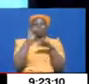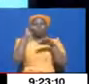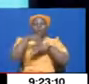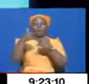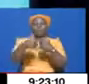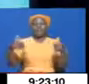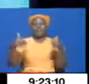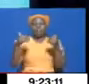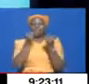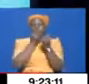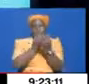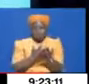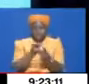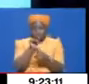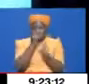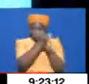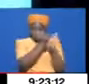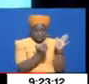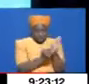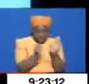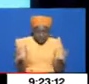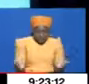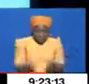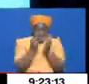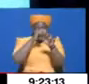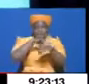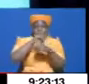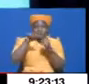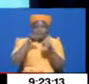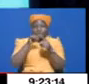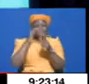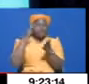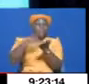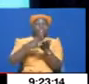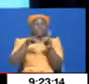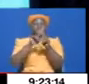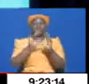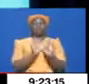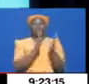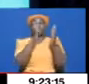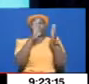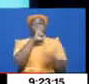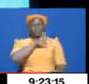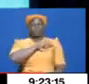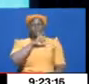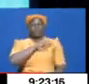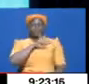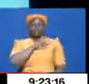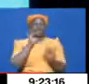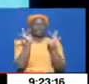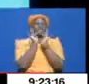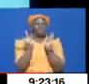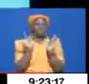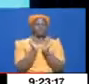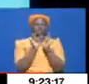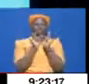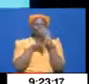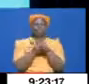time when we have witnessed and celebrated the benefits of the internet around the